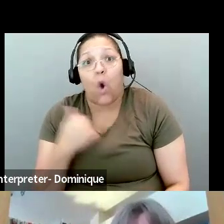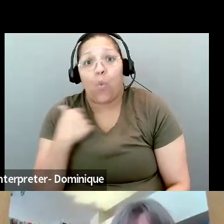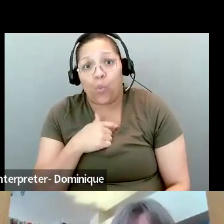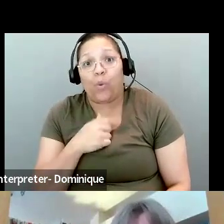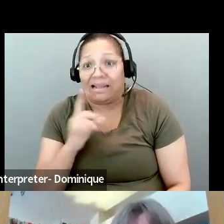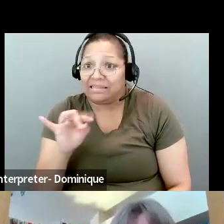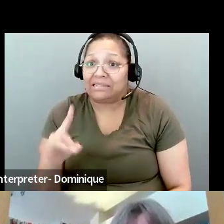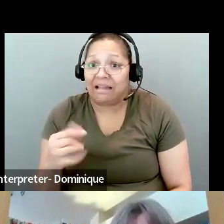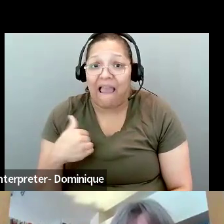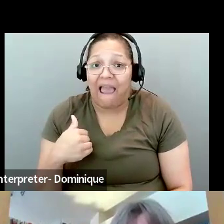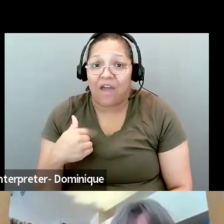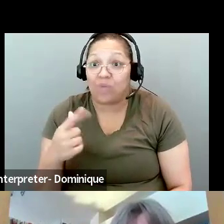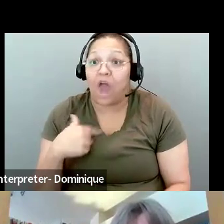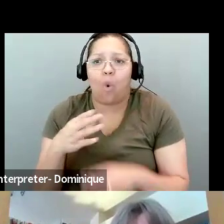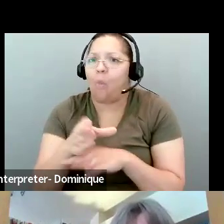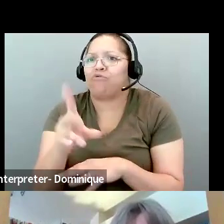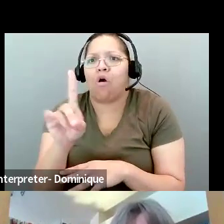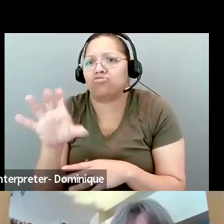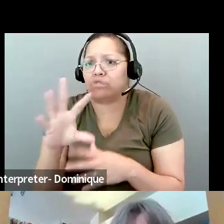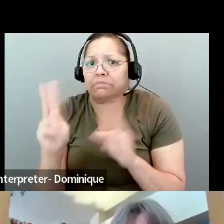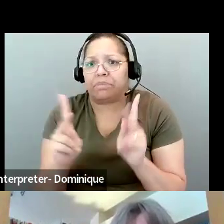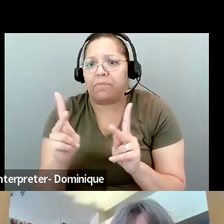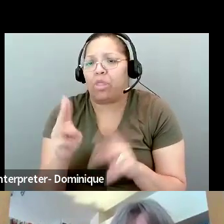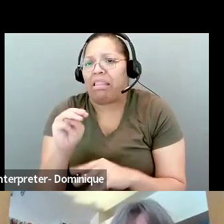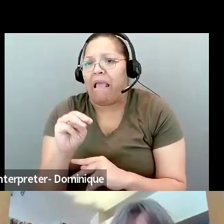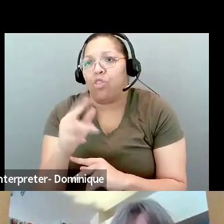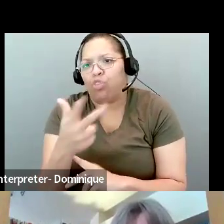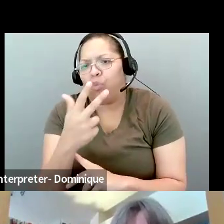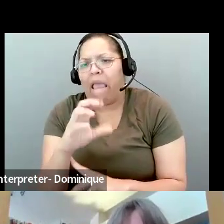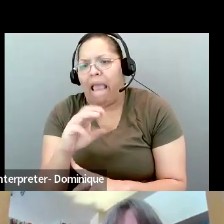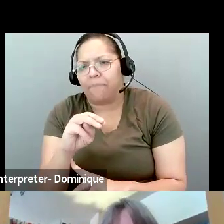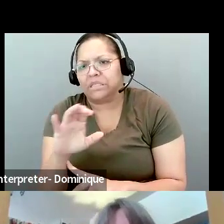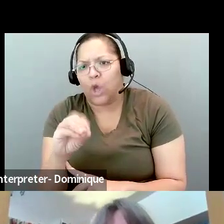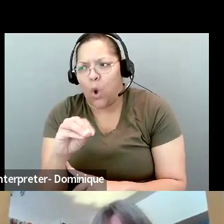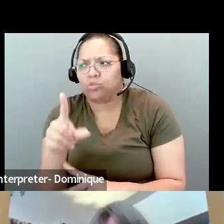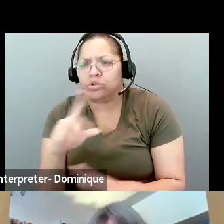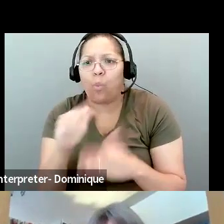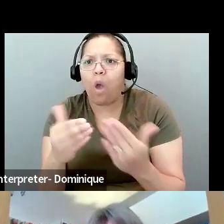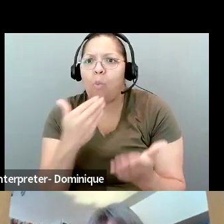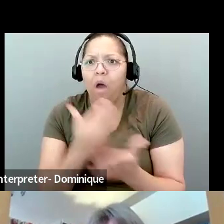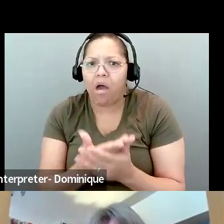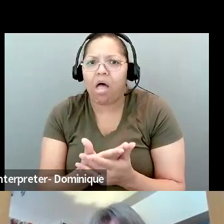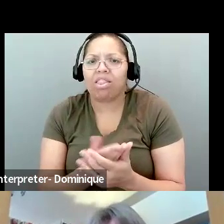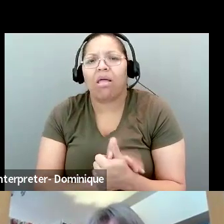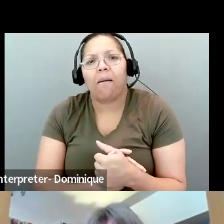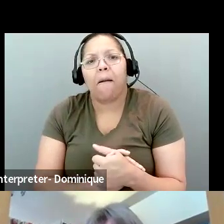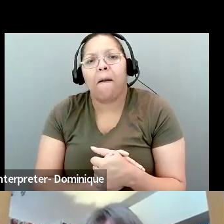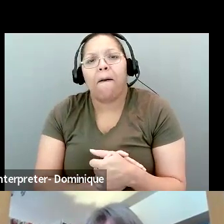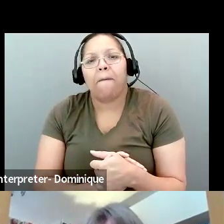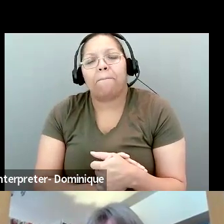a huge, I mean, it was over 100 people, the 3 MCOs, and it went well. But